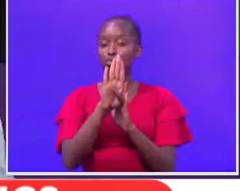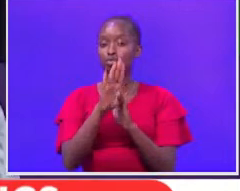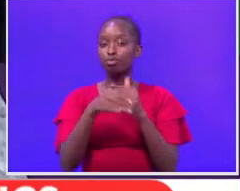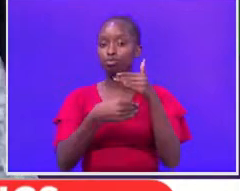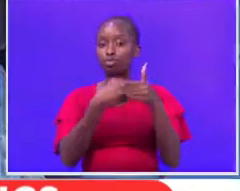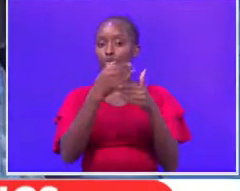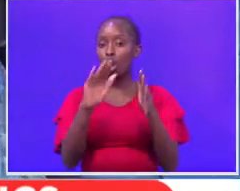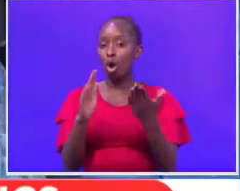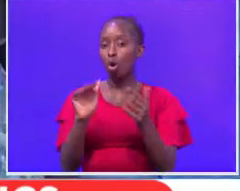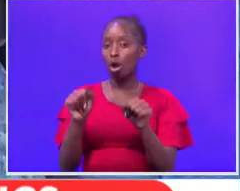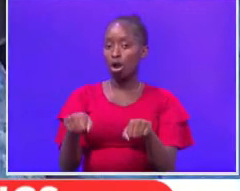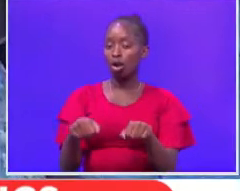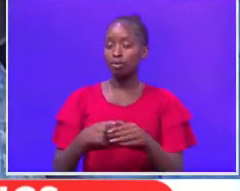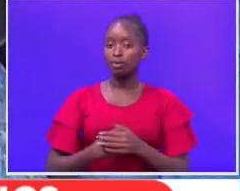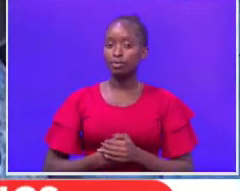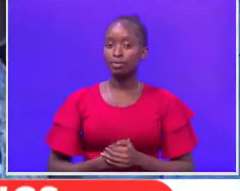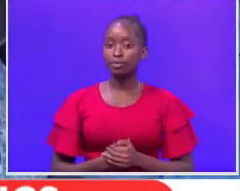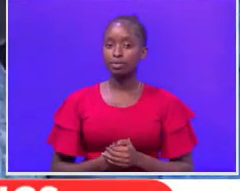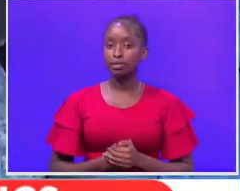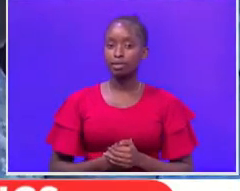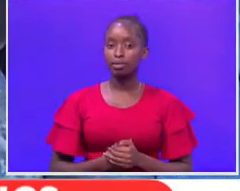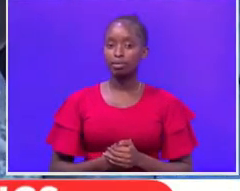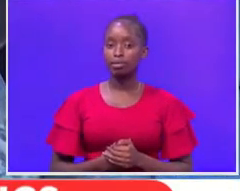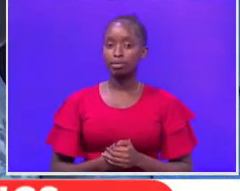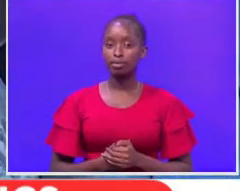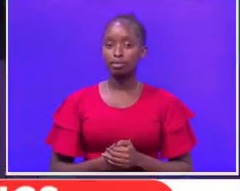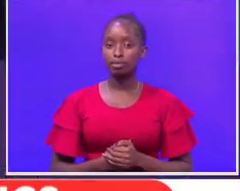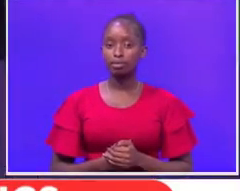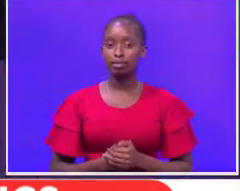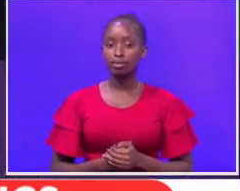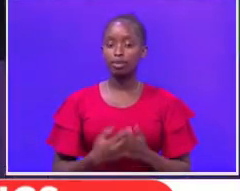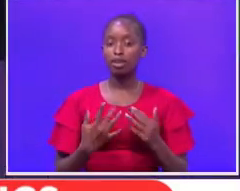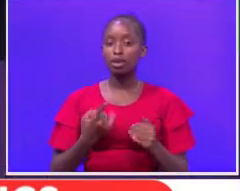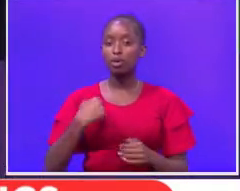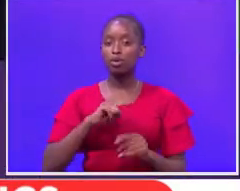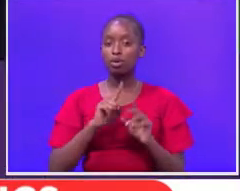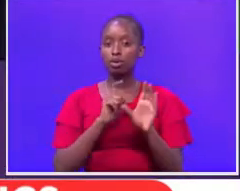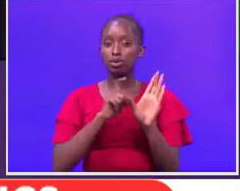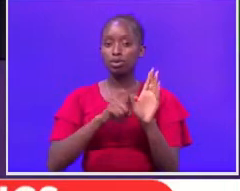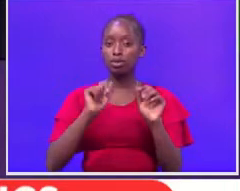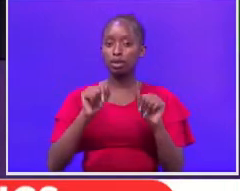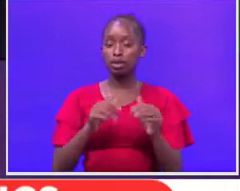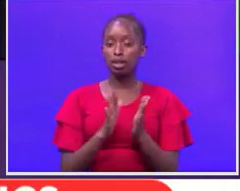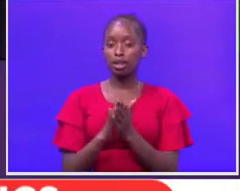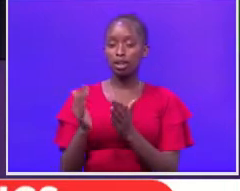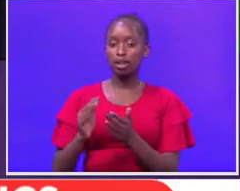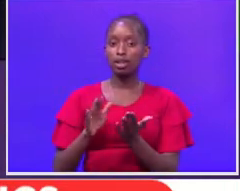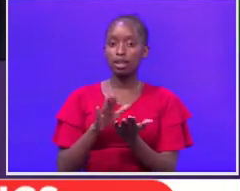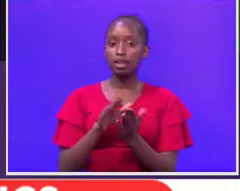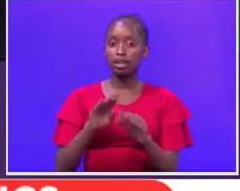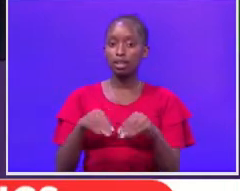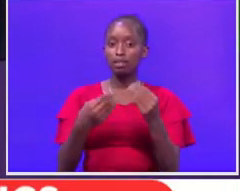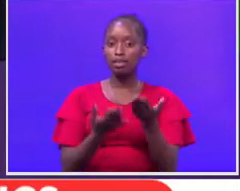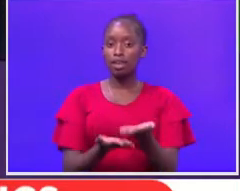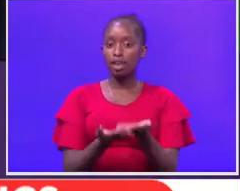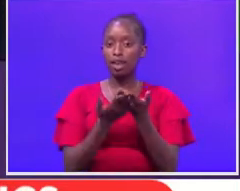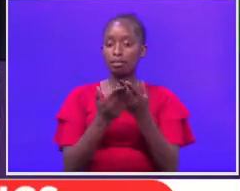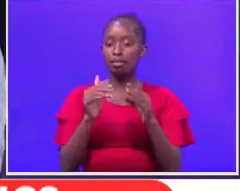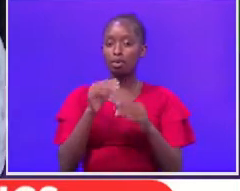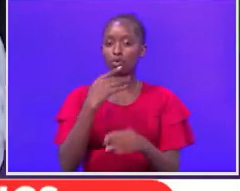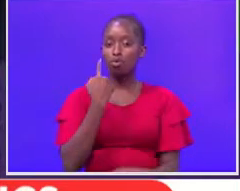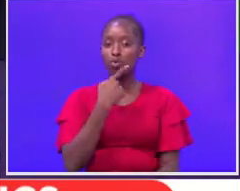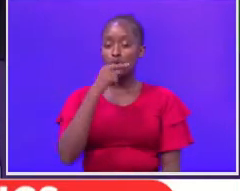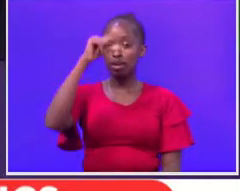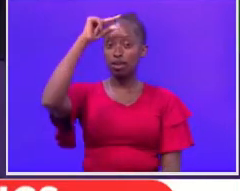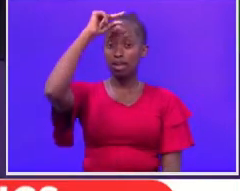kujali vyama, sasa tuungane tu peane usaidizi kwa serikali